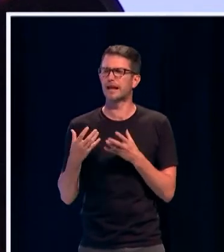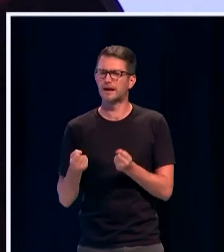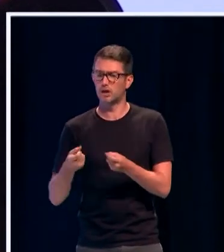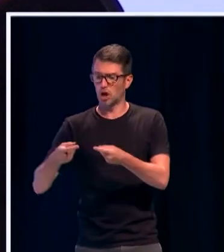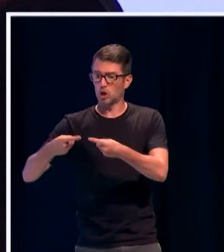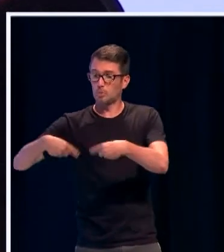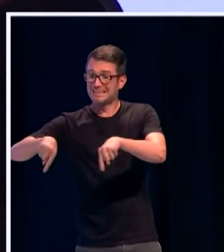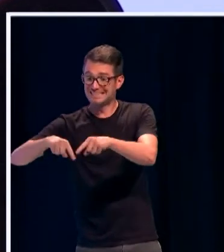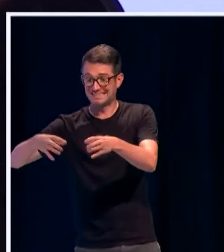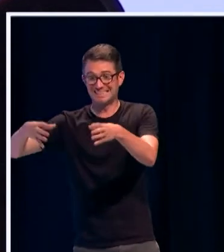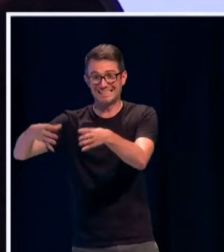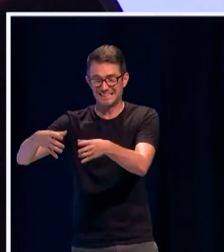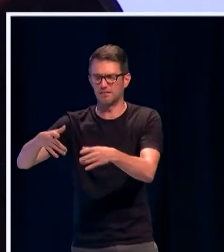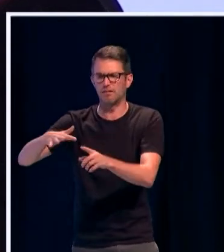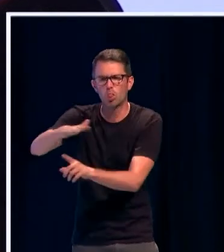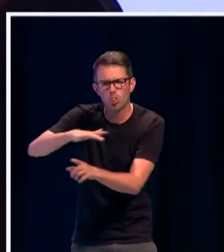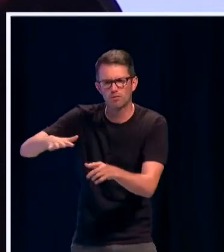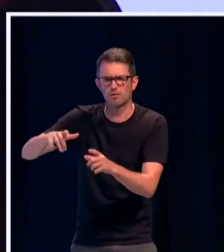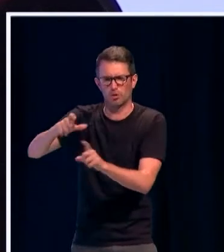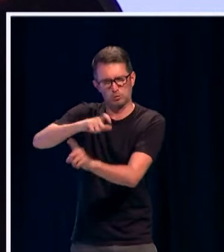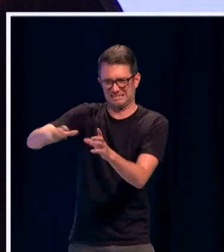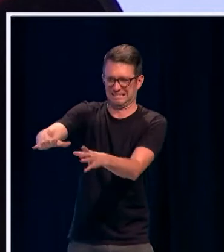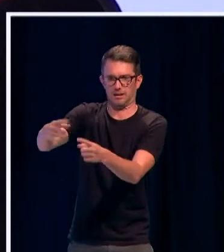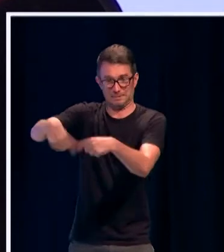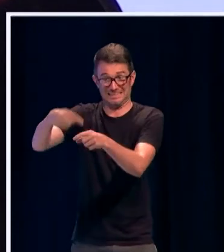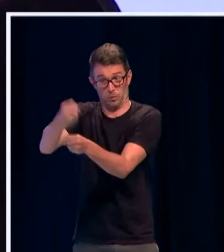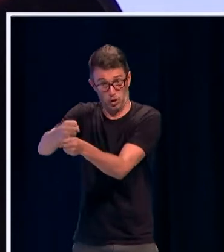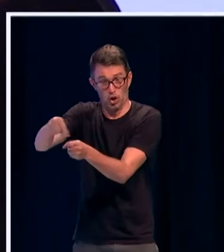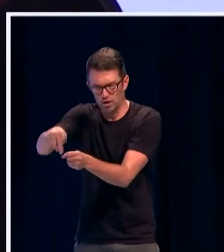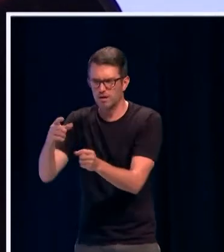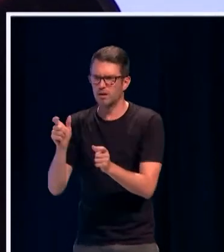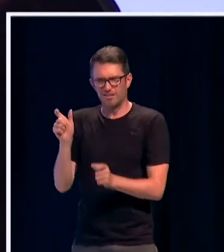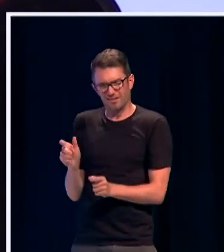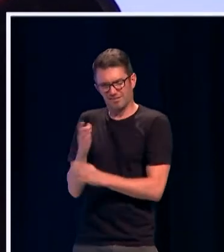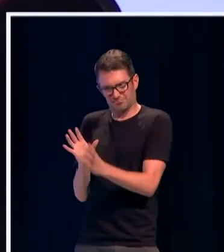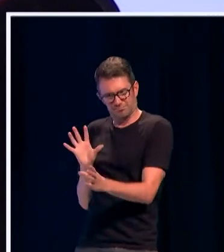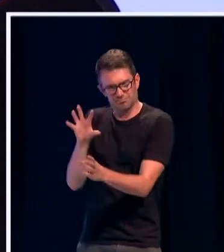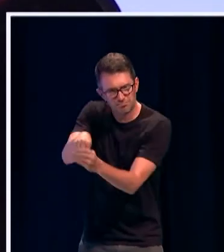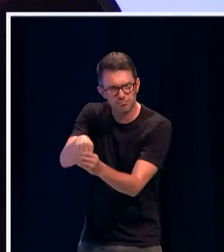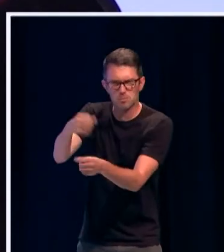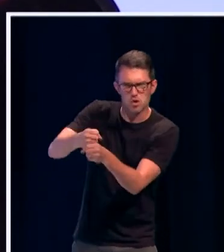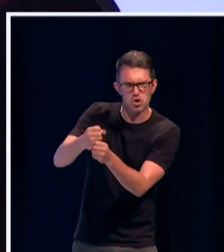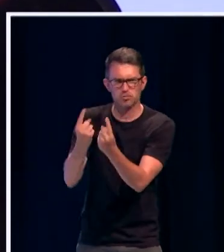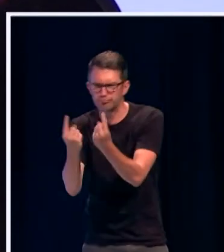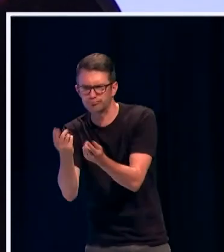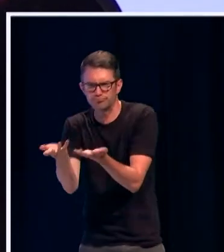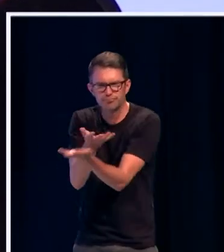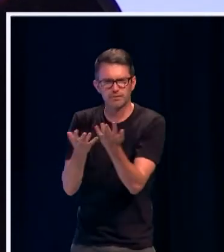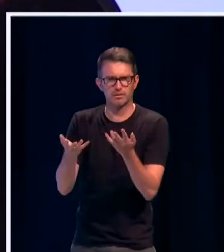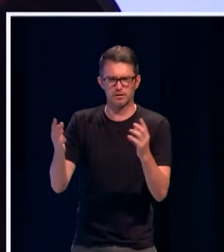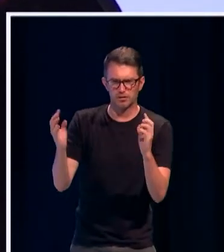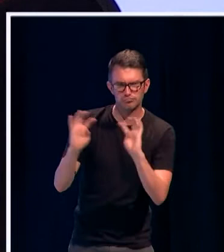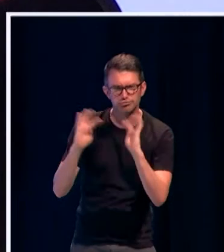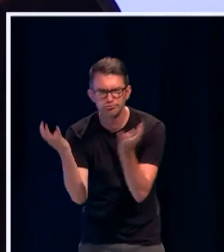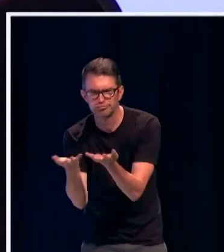be included. Automatically they will go to grassroots to national level. That process need to be